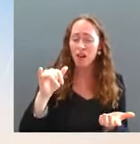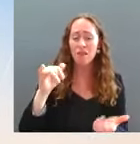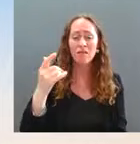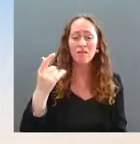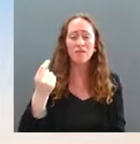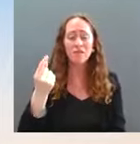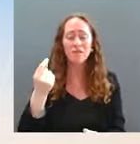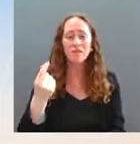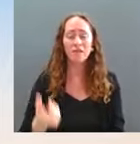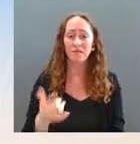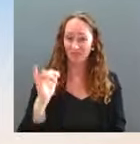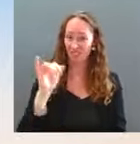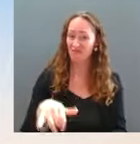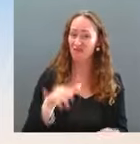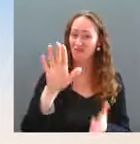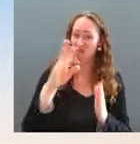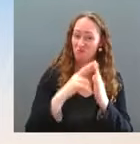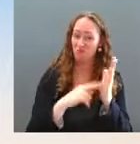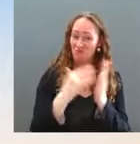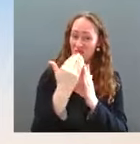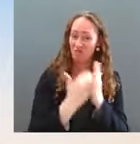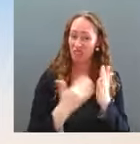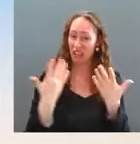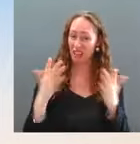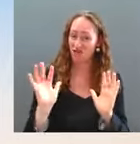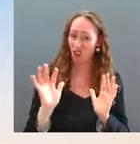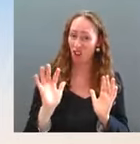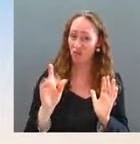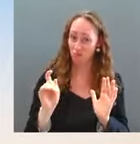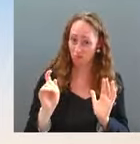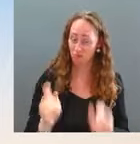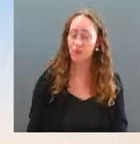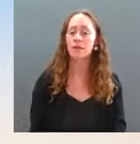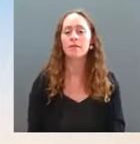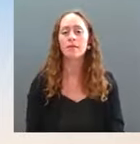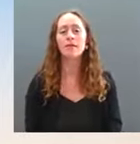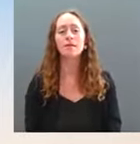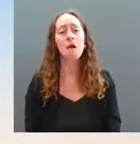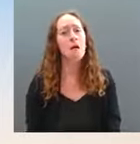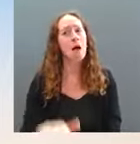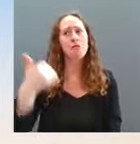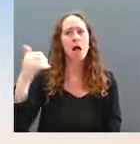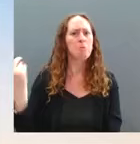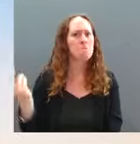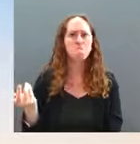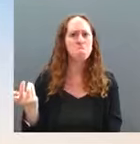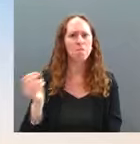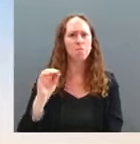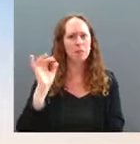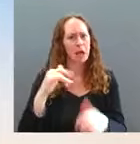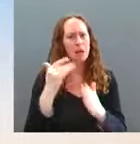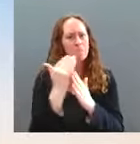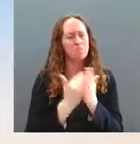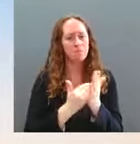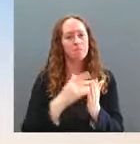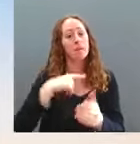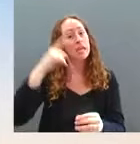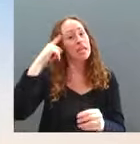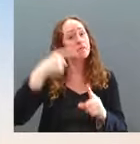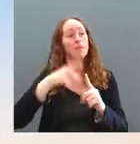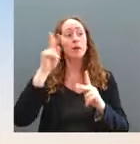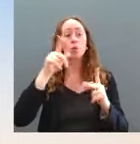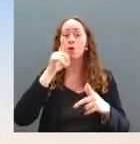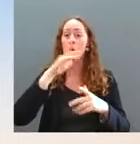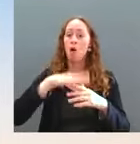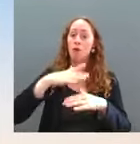Typically, individuals who are going to be in close proximity, like on the stage or something, they would be tested, but there are protocols that are